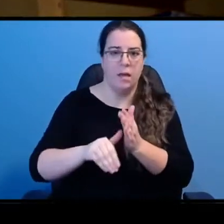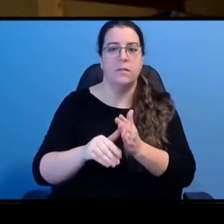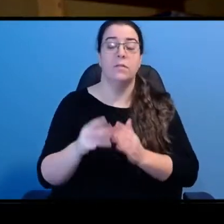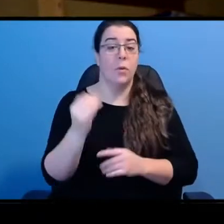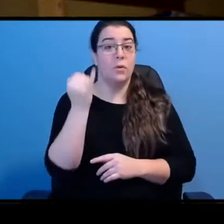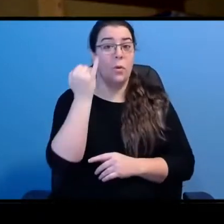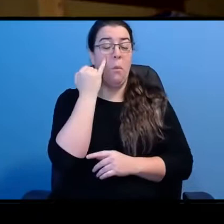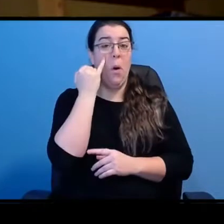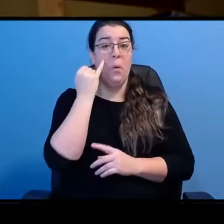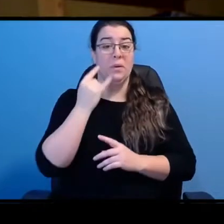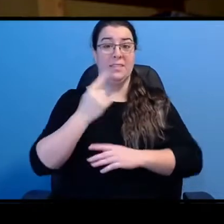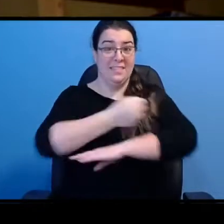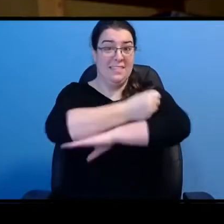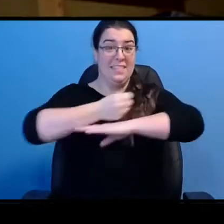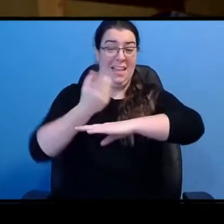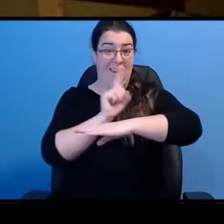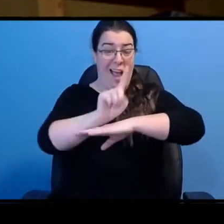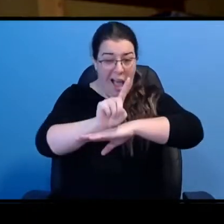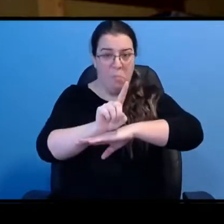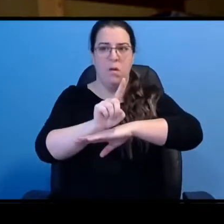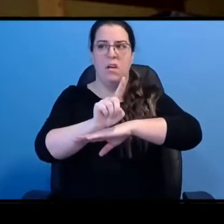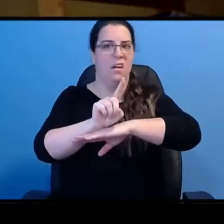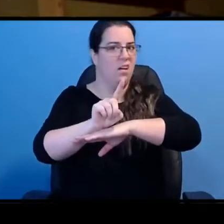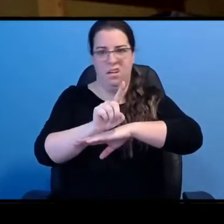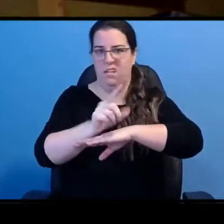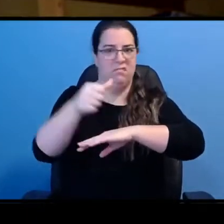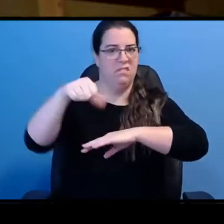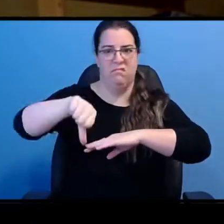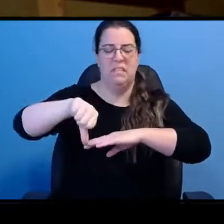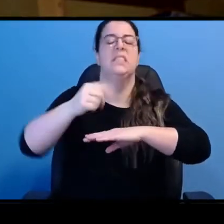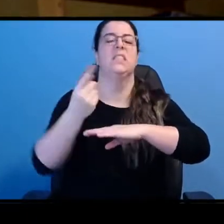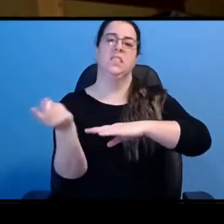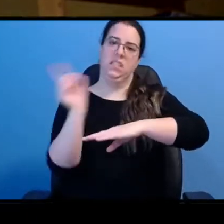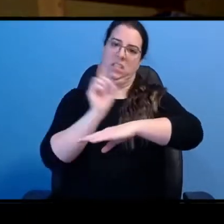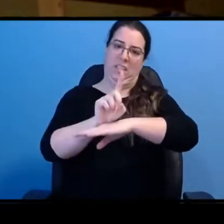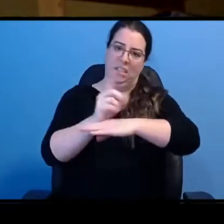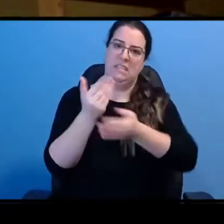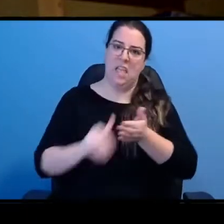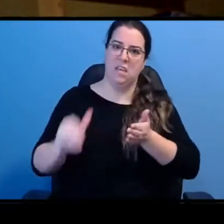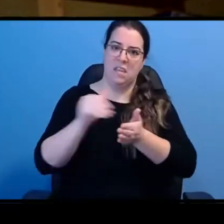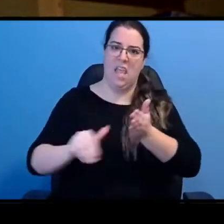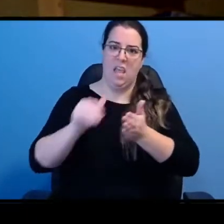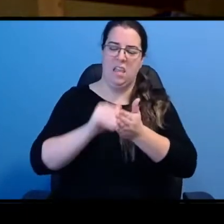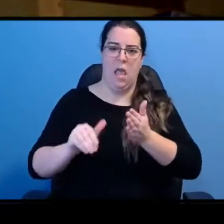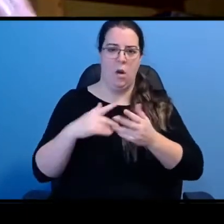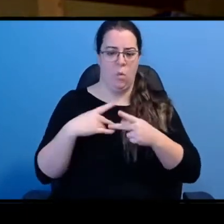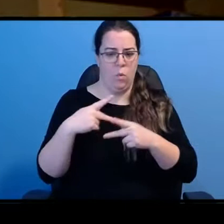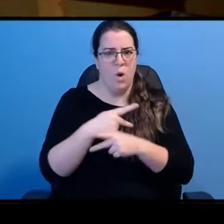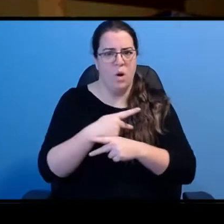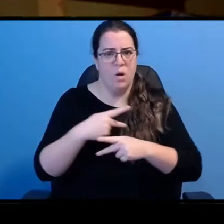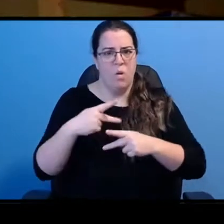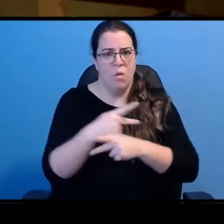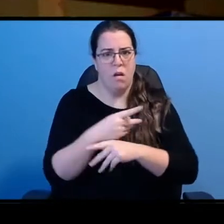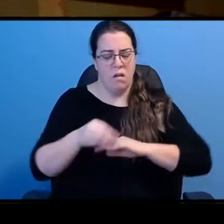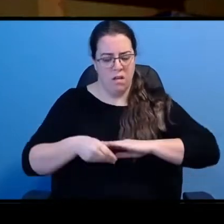with that practice, it also becomes a little bit more natural. You can gain some confidence through